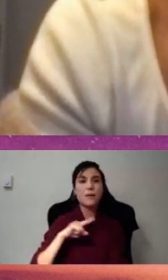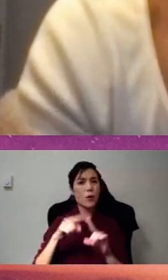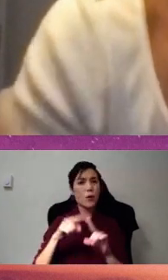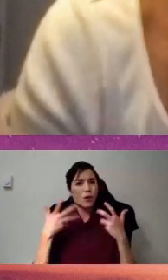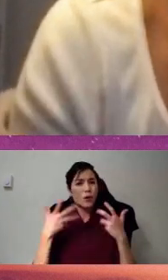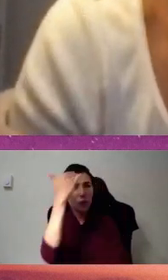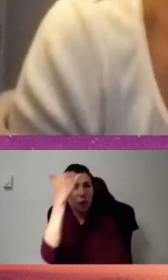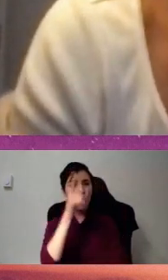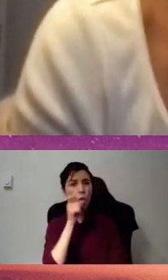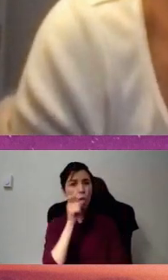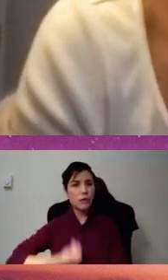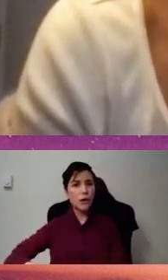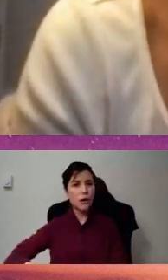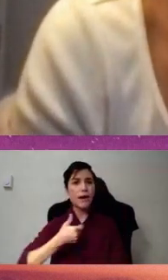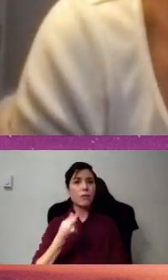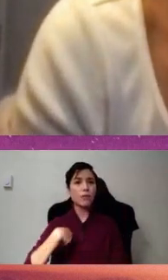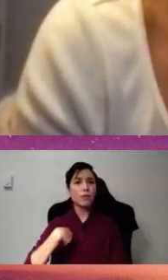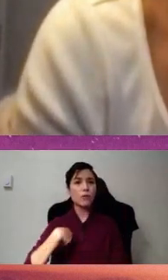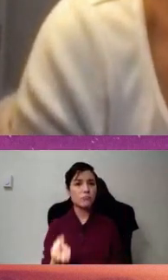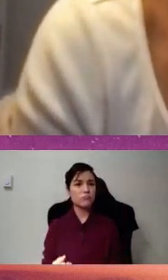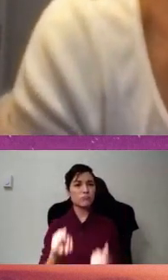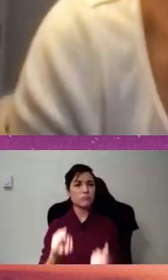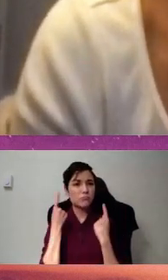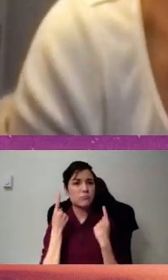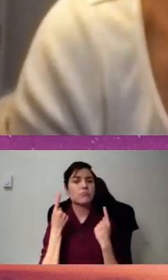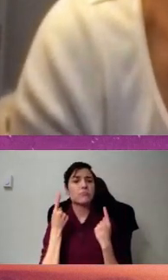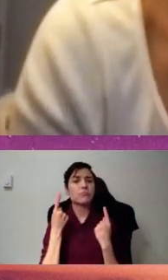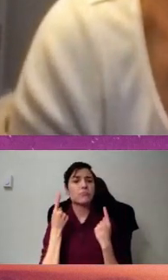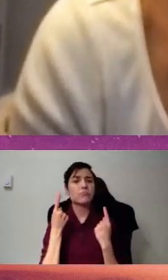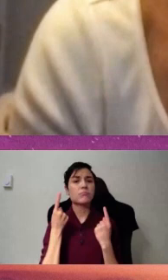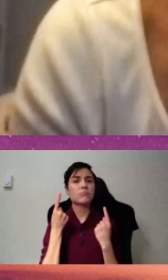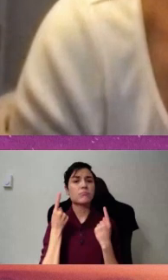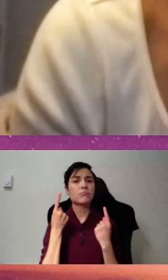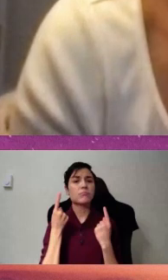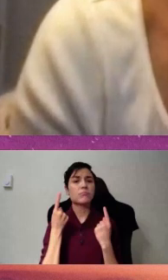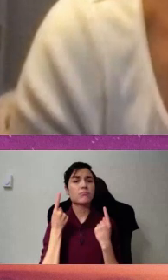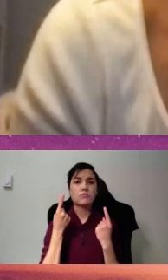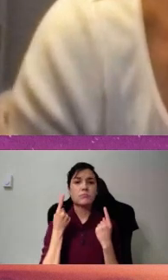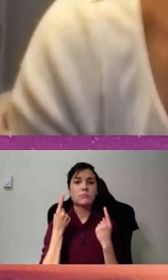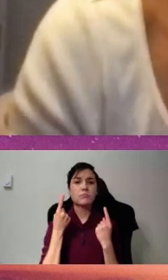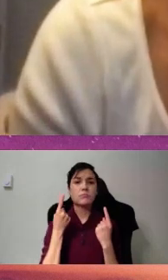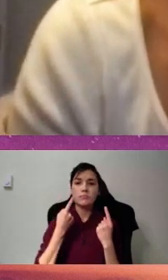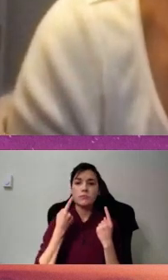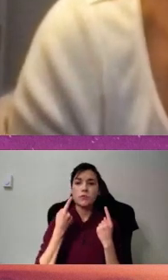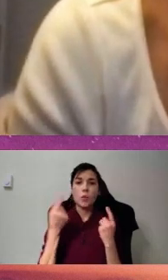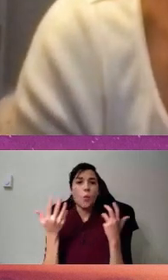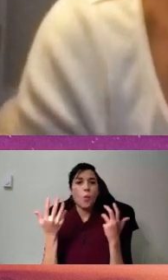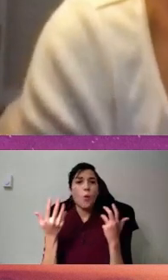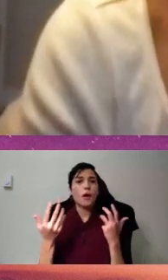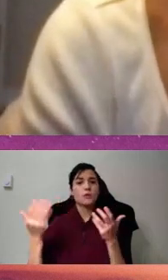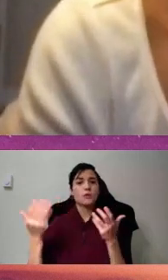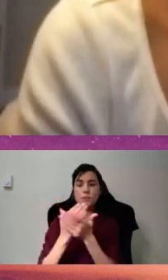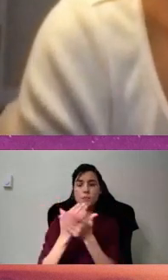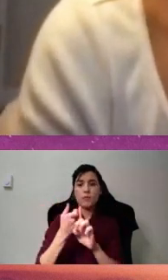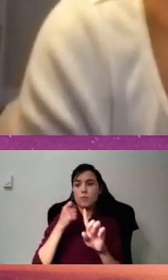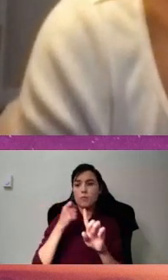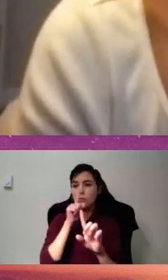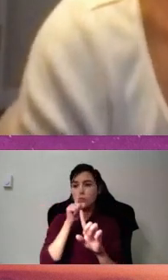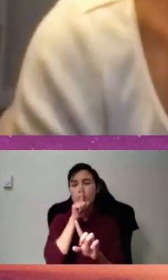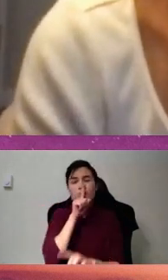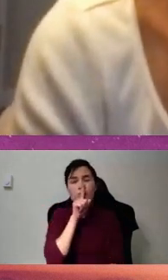we understand now, and living in a post-colonial landscape, it's that oppression is what stops us from really fully realizing